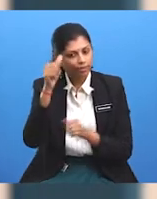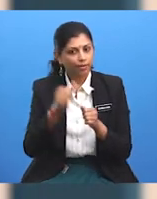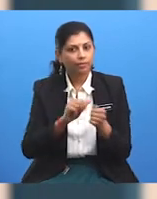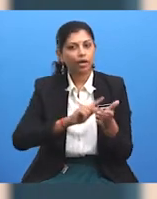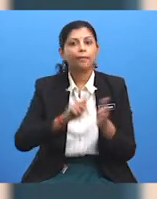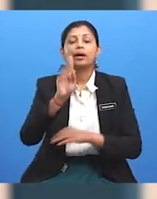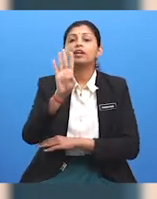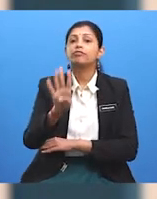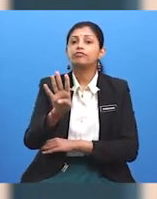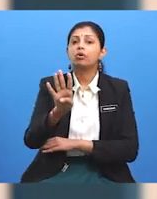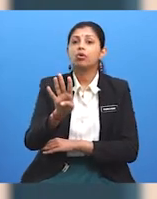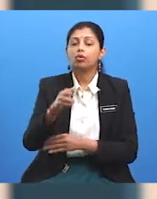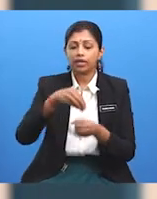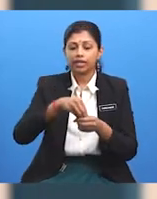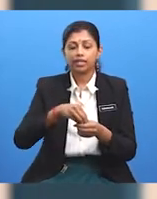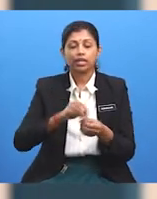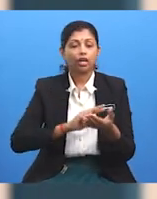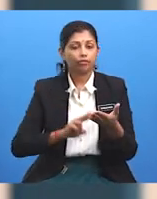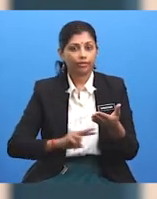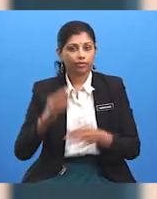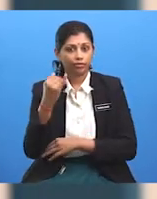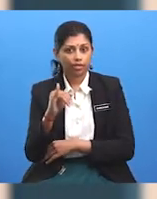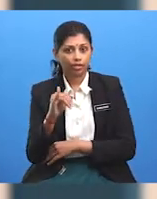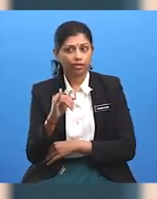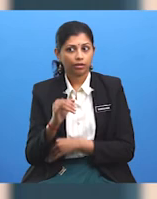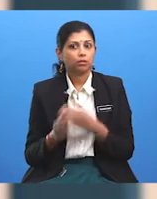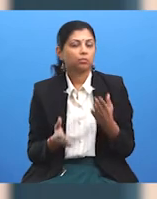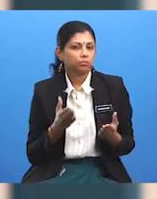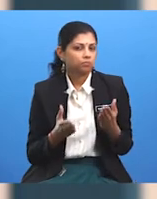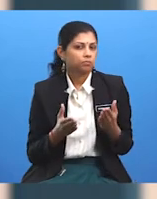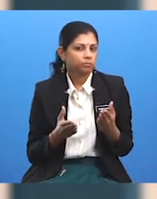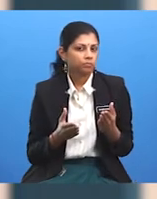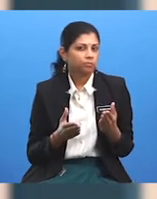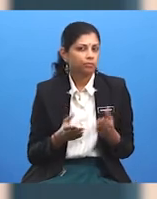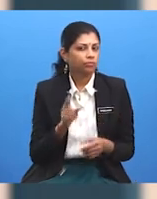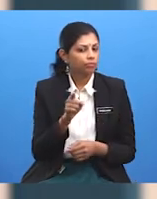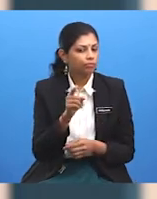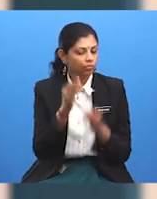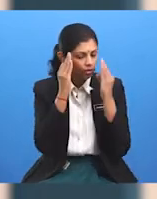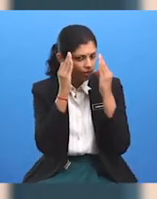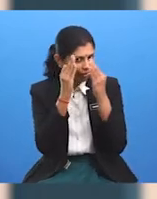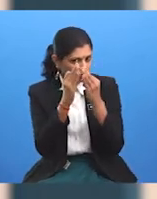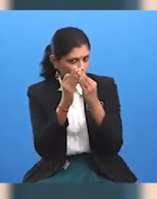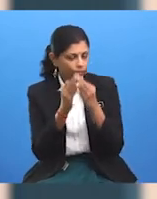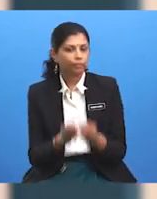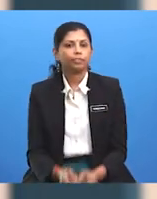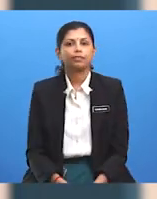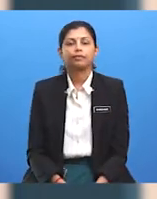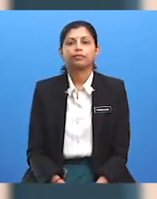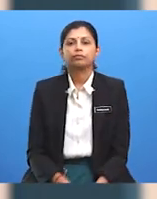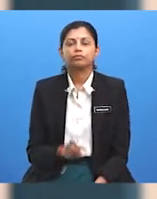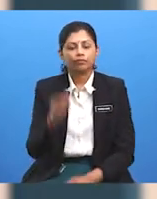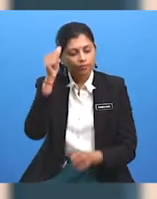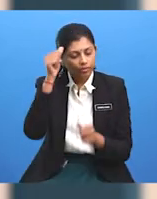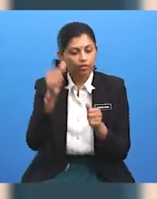the reading comprehension test can be quite tricky. Therefore, bear in mind the